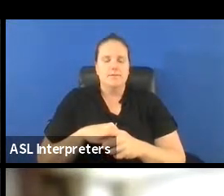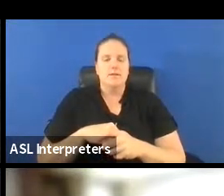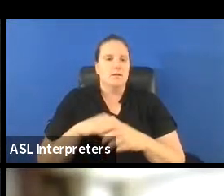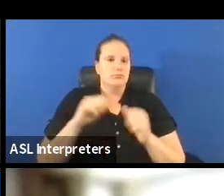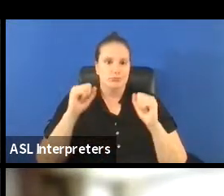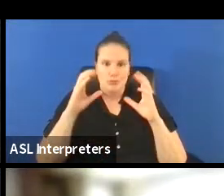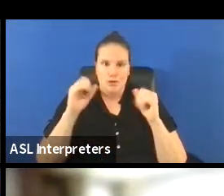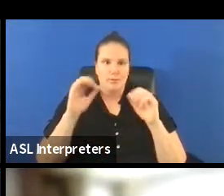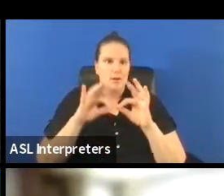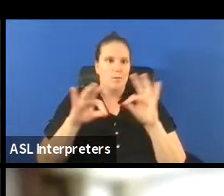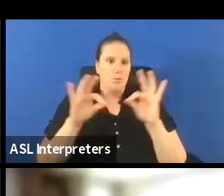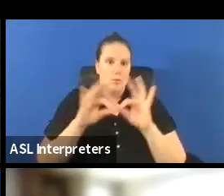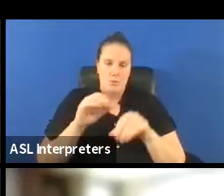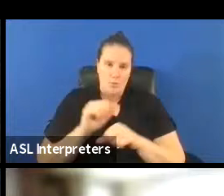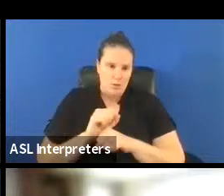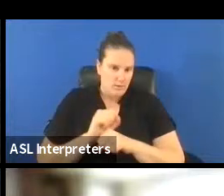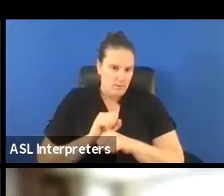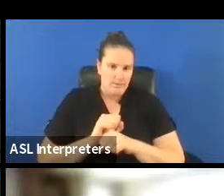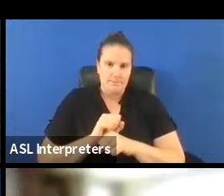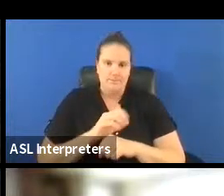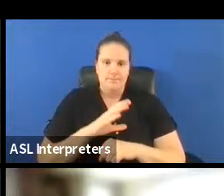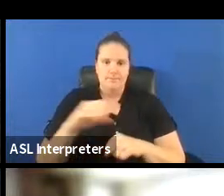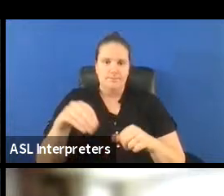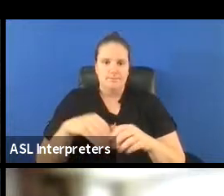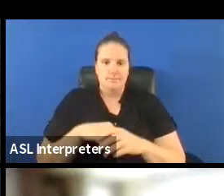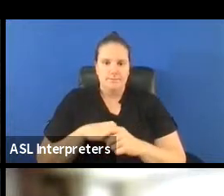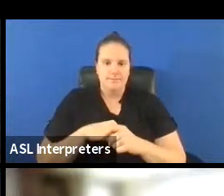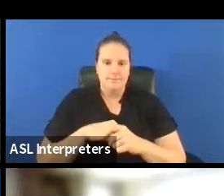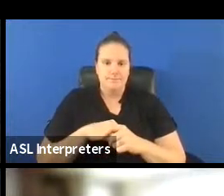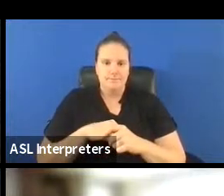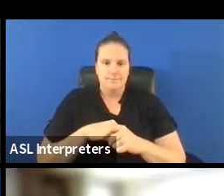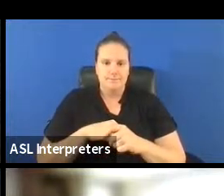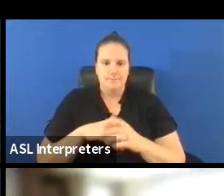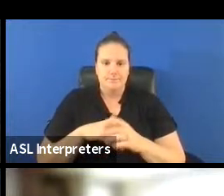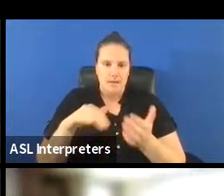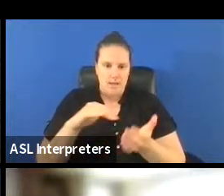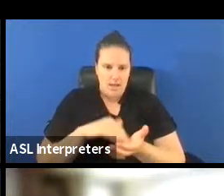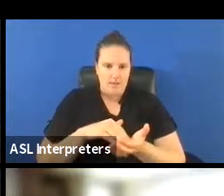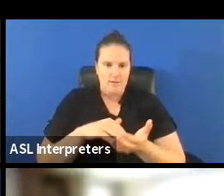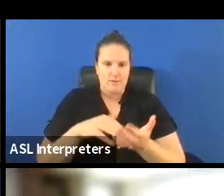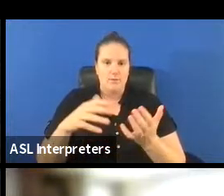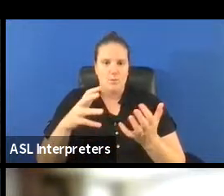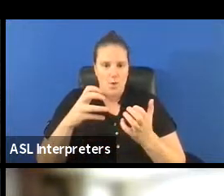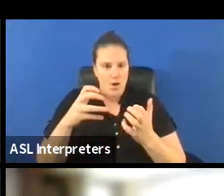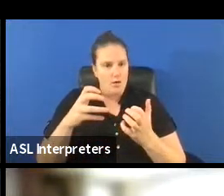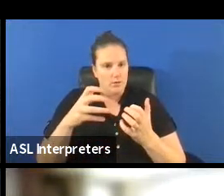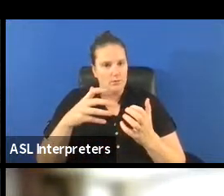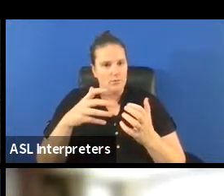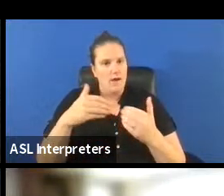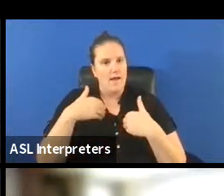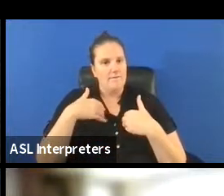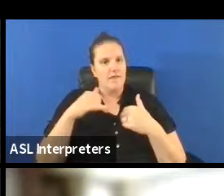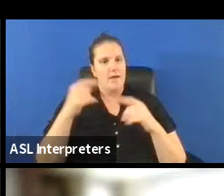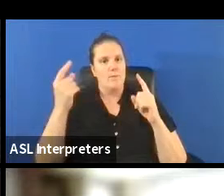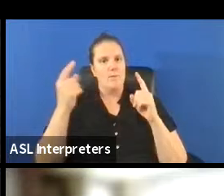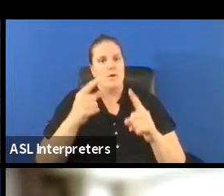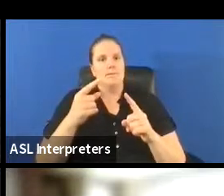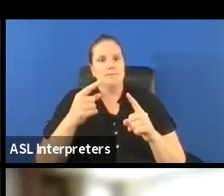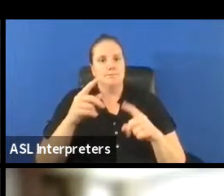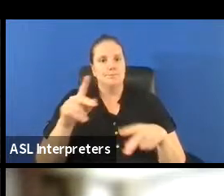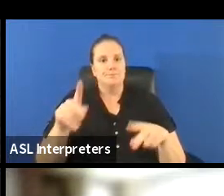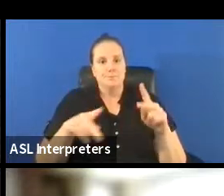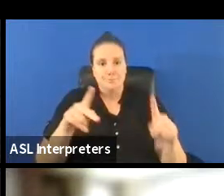incredibly important work. And once again, we want to get to a point to where